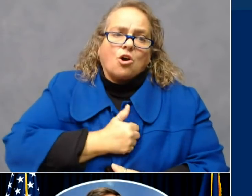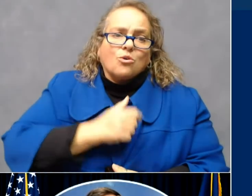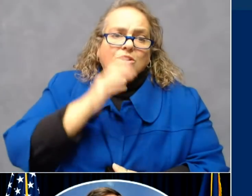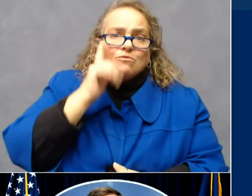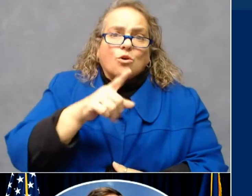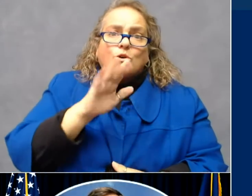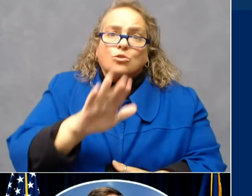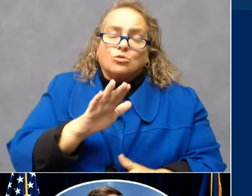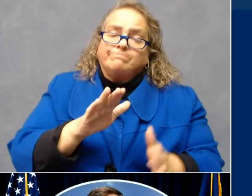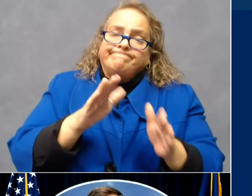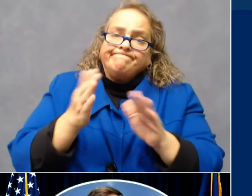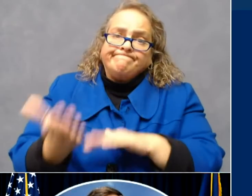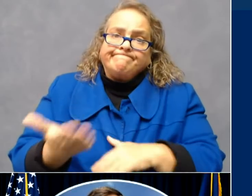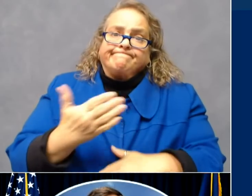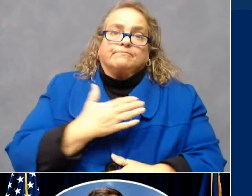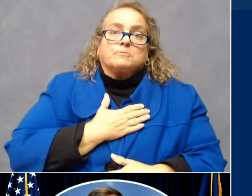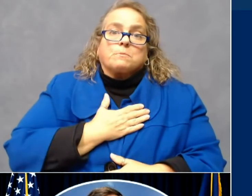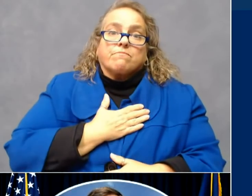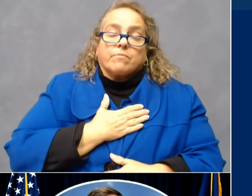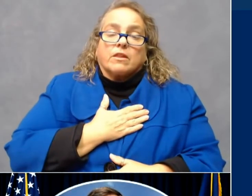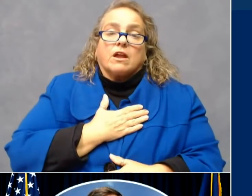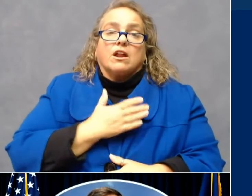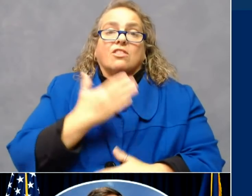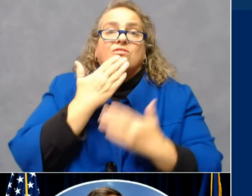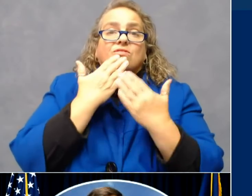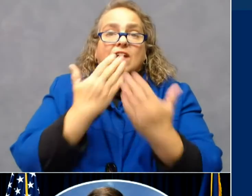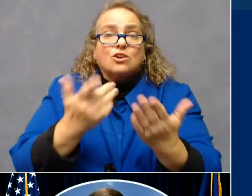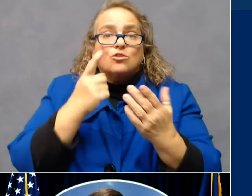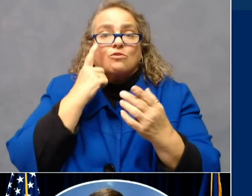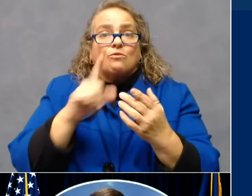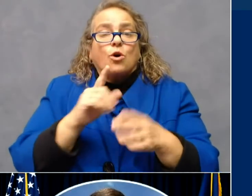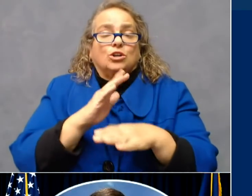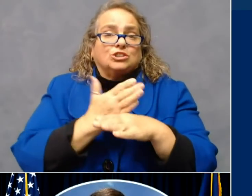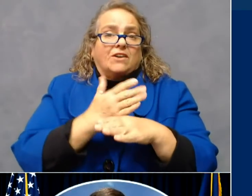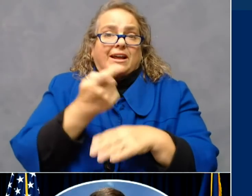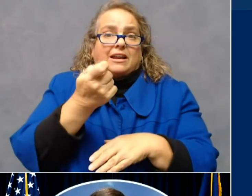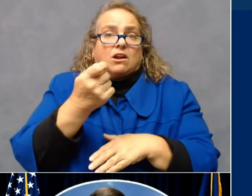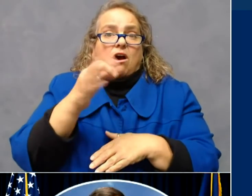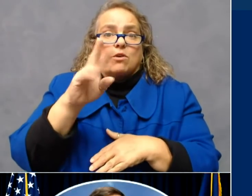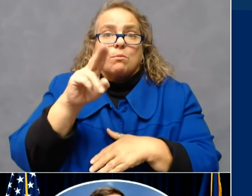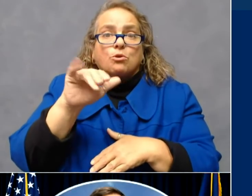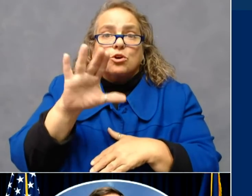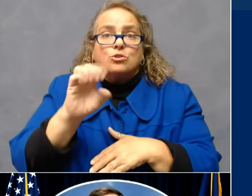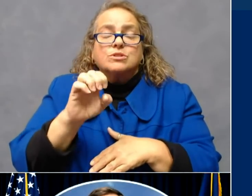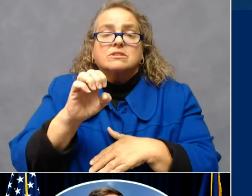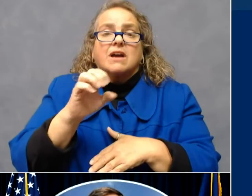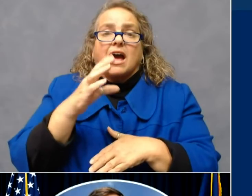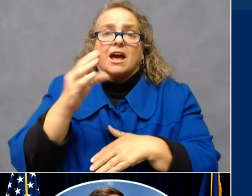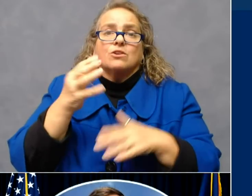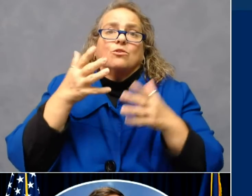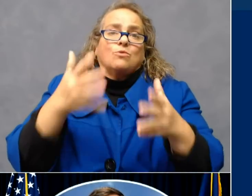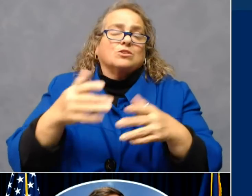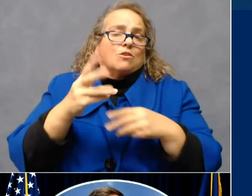letting us share a little bit of Bruce with the rest of the world. And this shouldn't have happened.